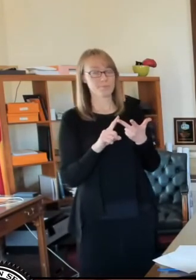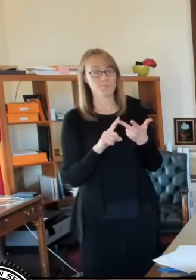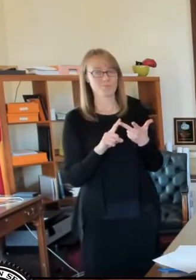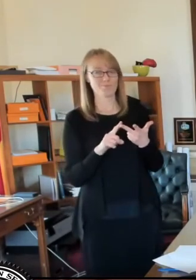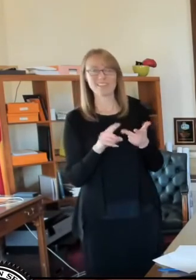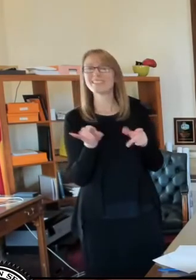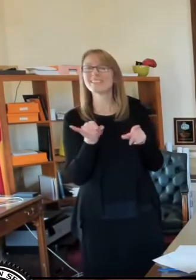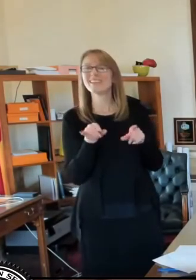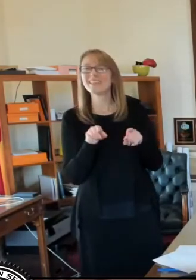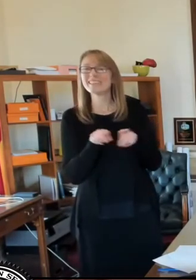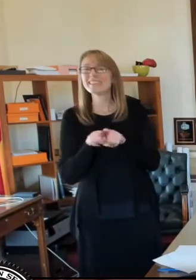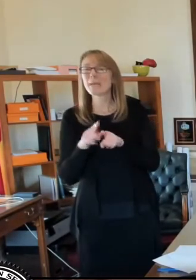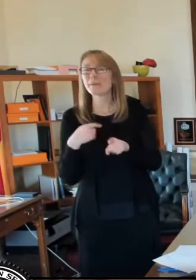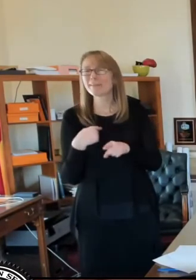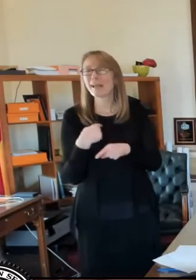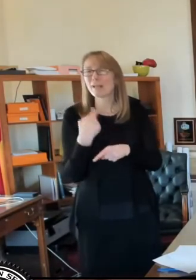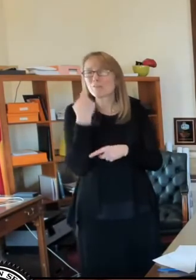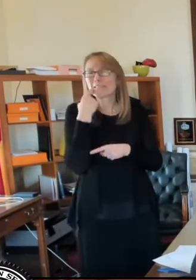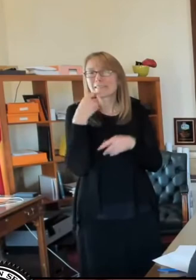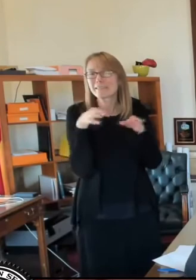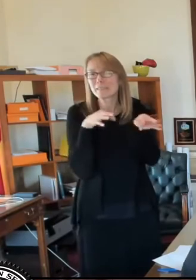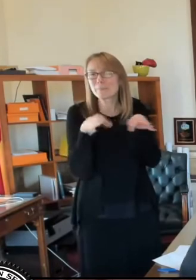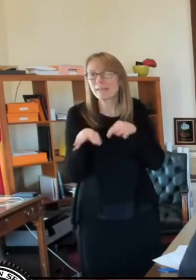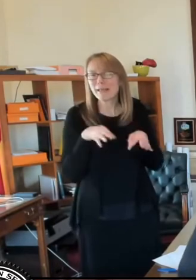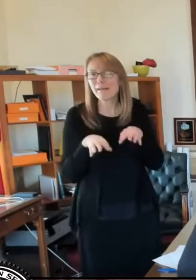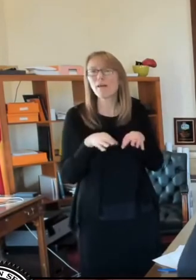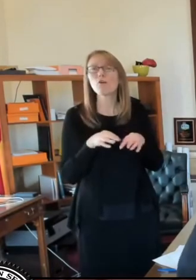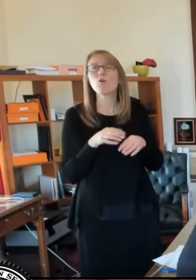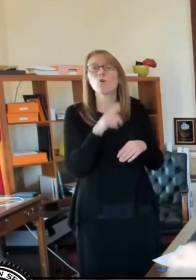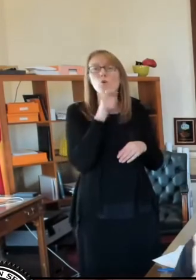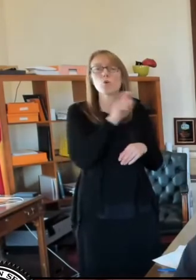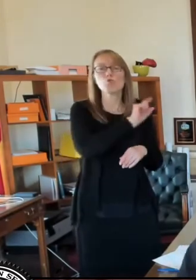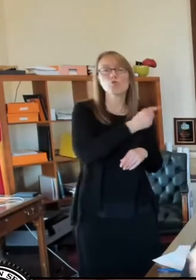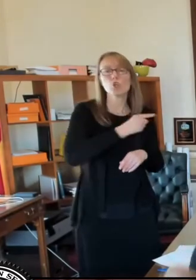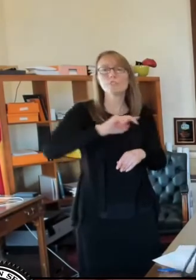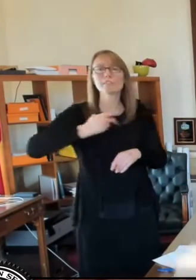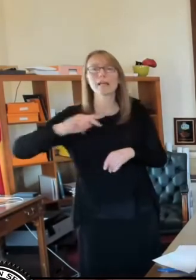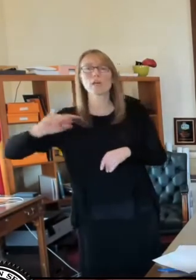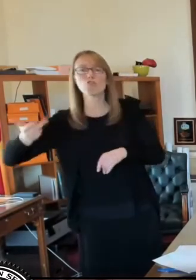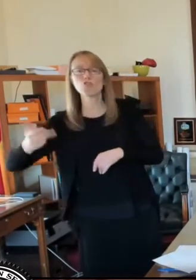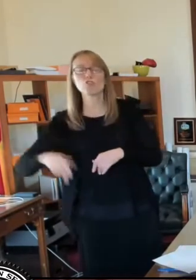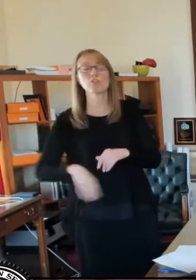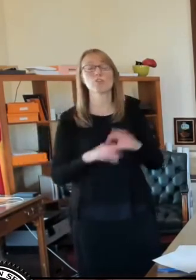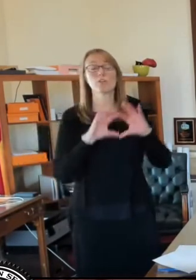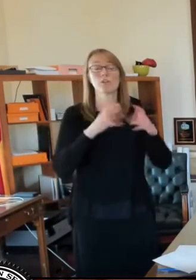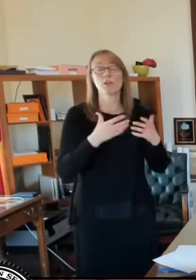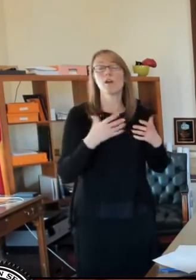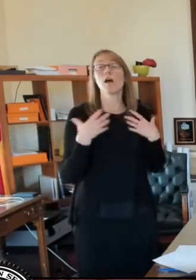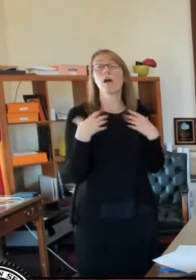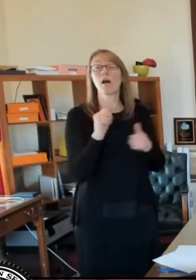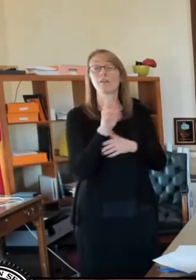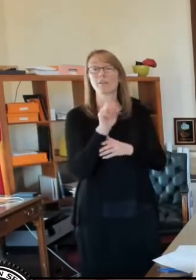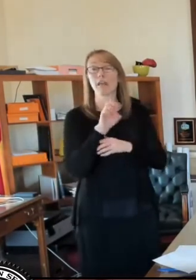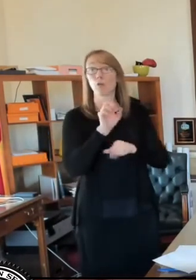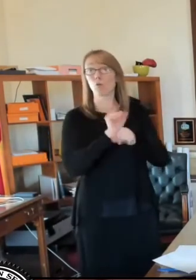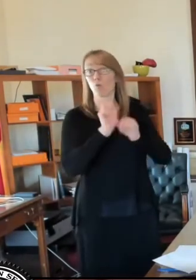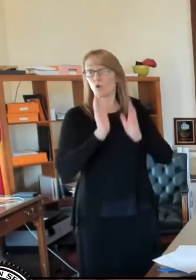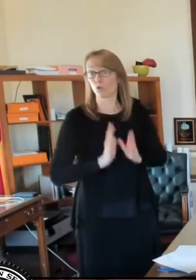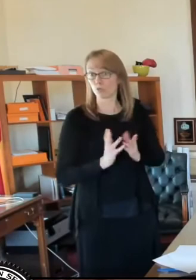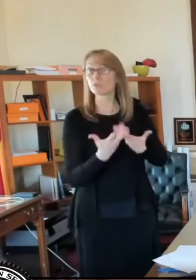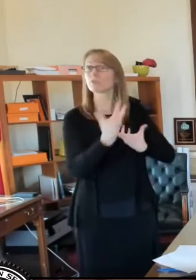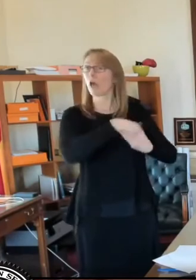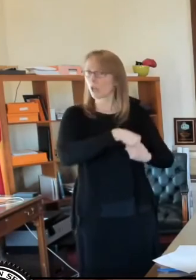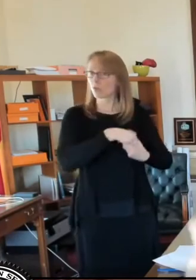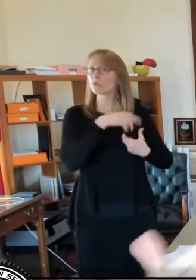about earlier, in case you just signed on. Let me go through those again. Healthcare workers first. That